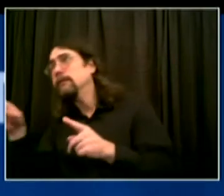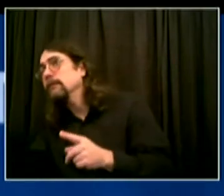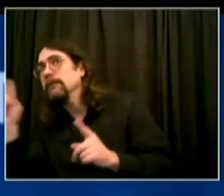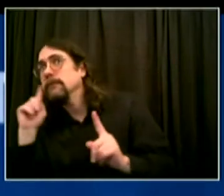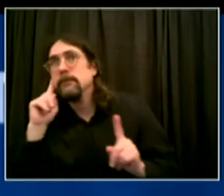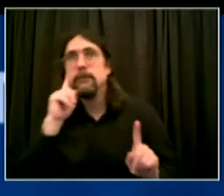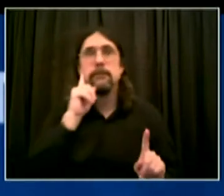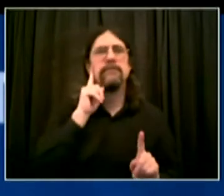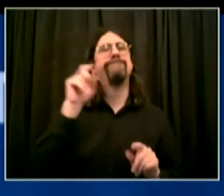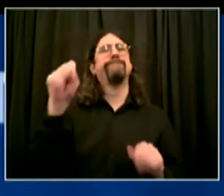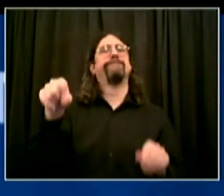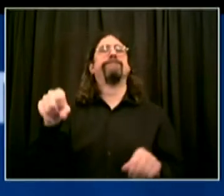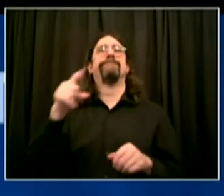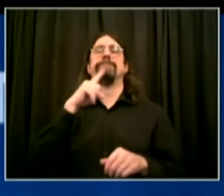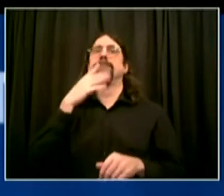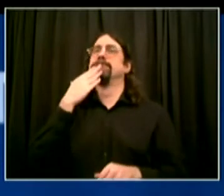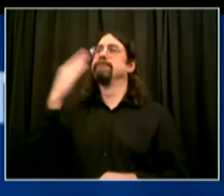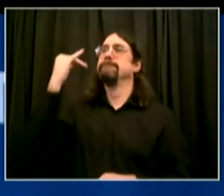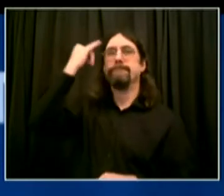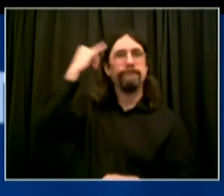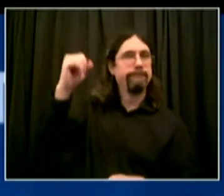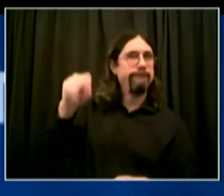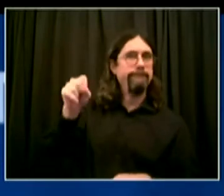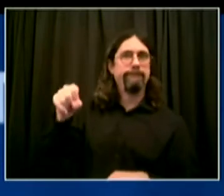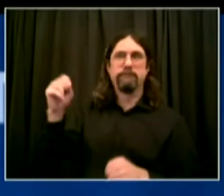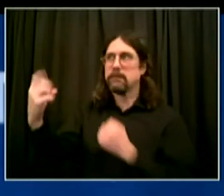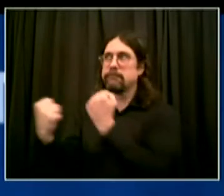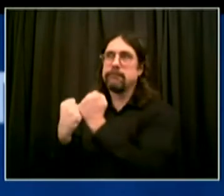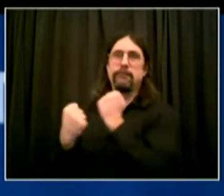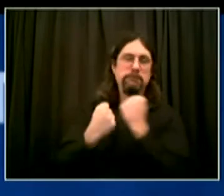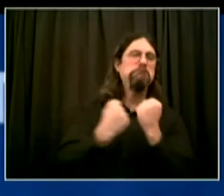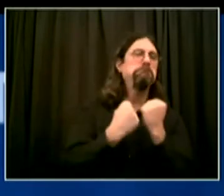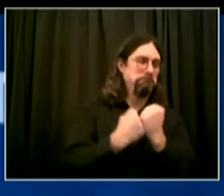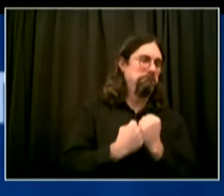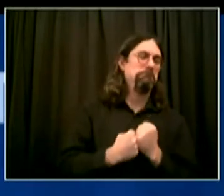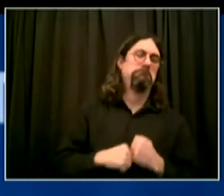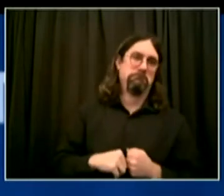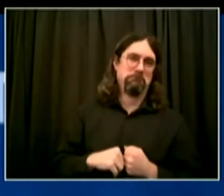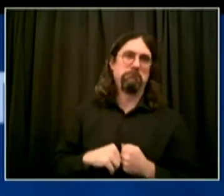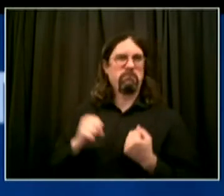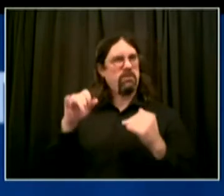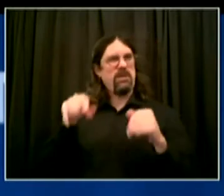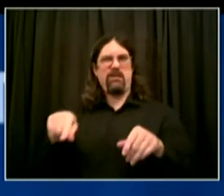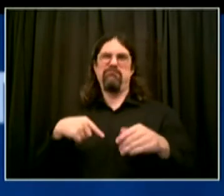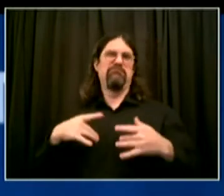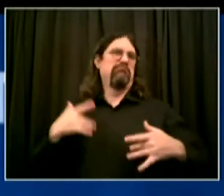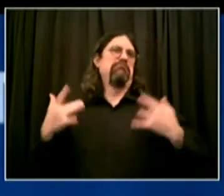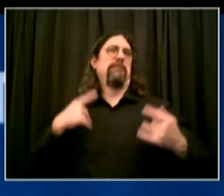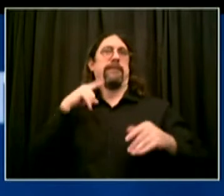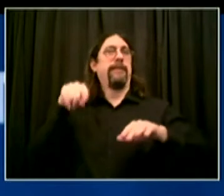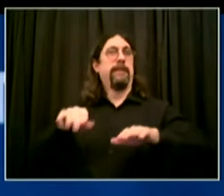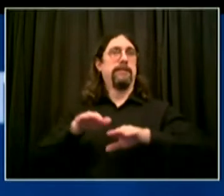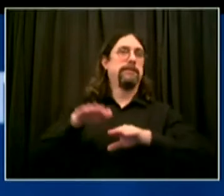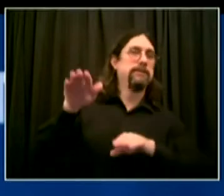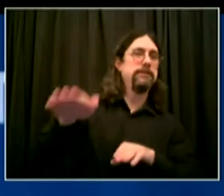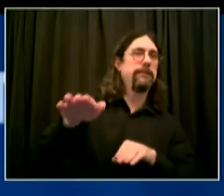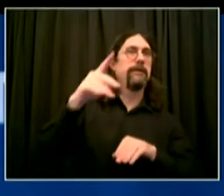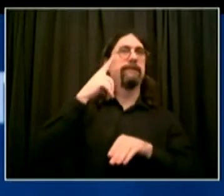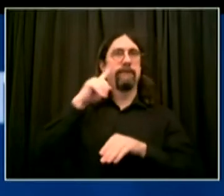with the discipline matrix as one other example. Many things more to come as we move forward, and I think it's a